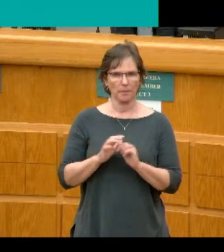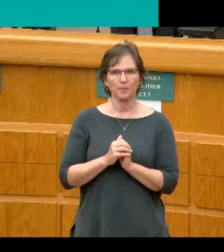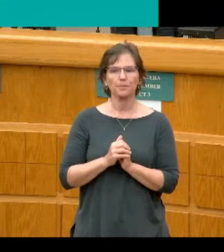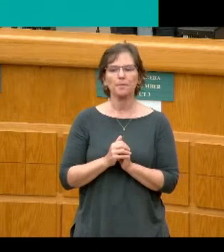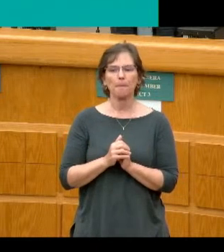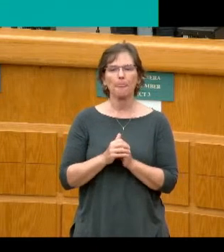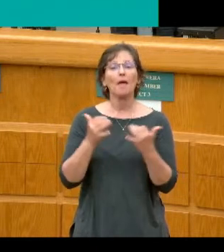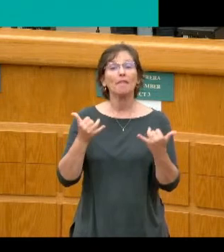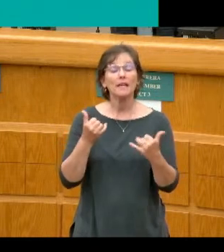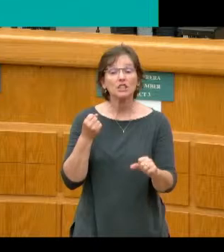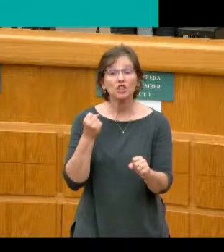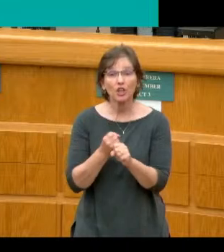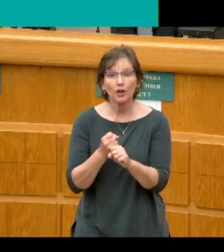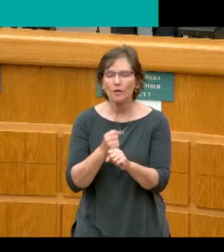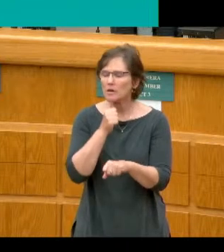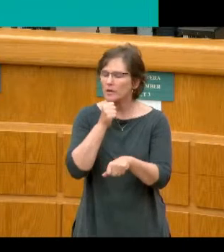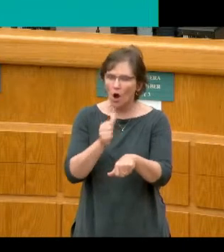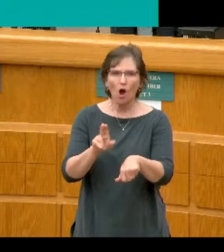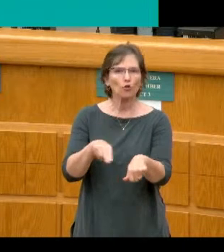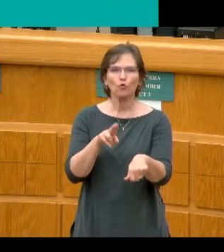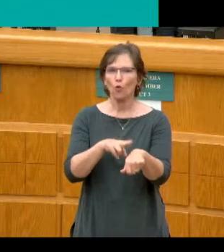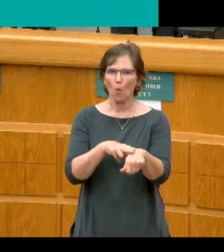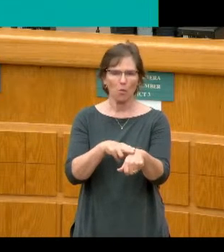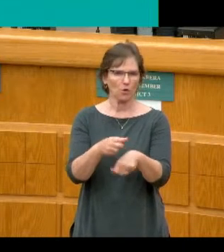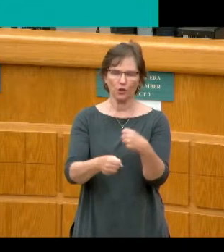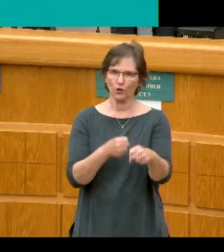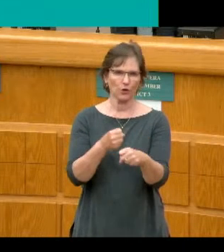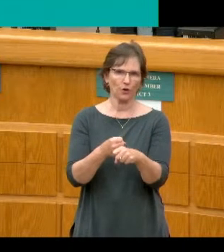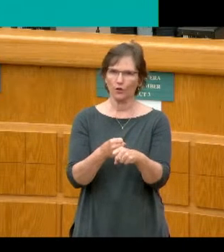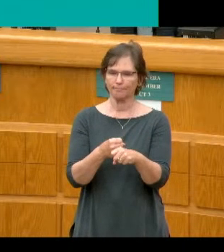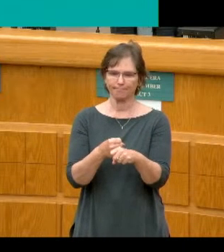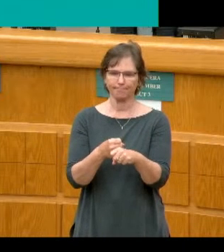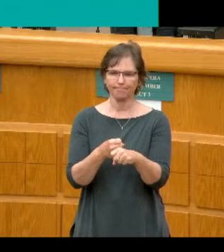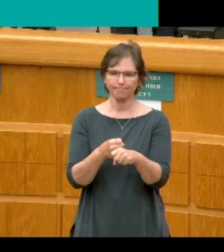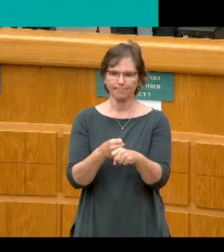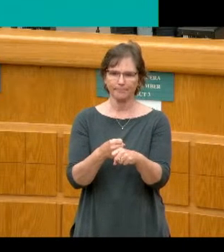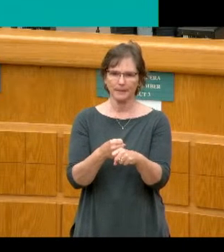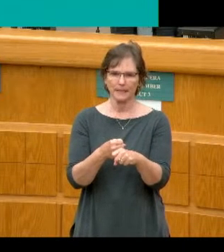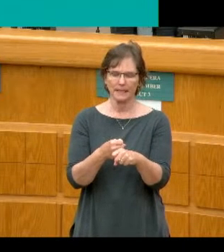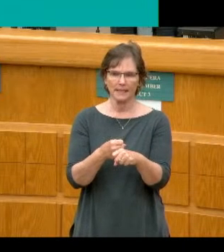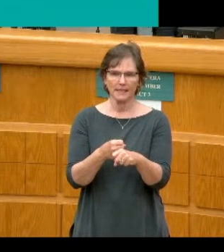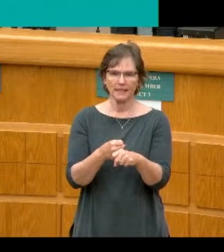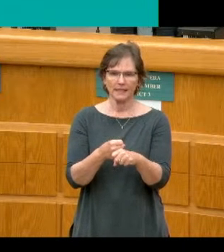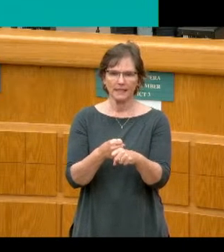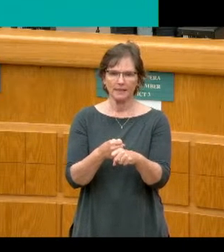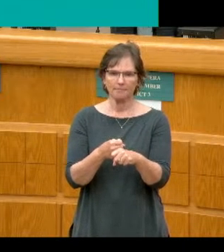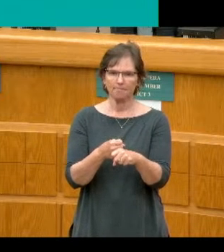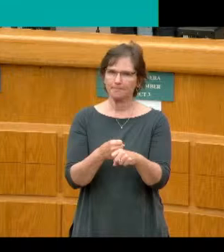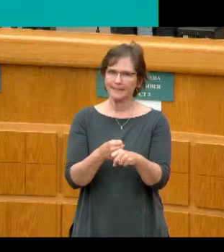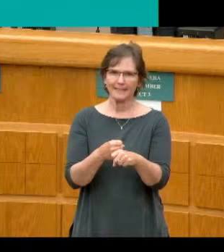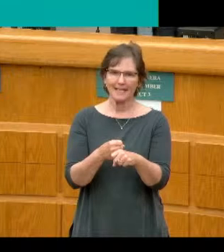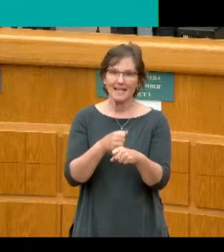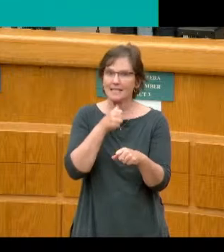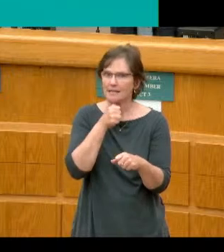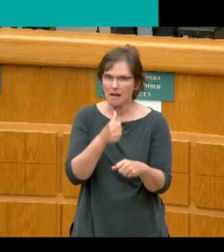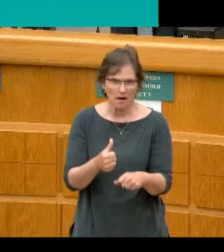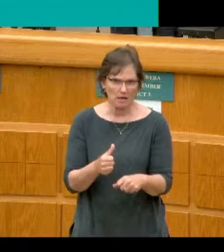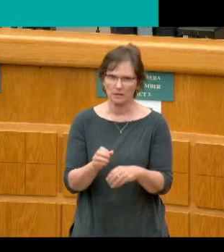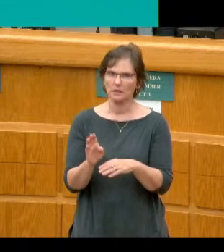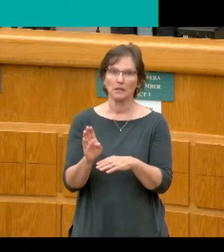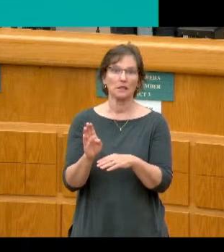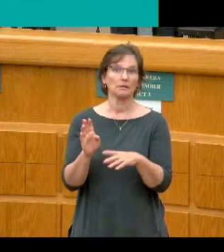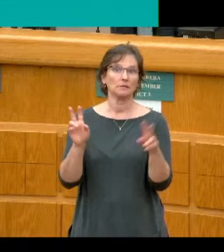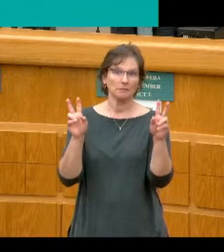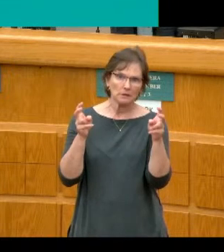reunions, or even inviting people outside your household and there's close contact,